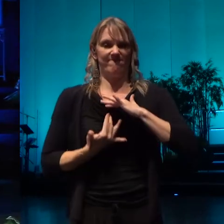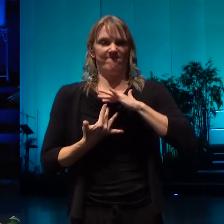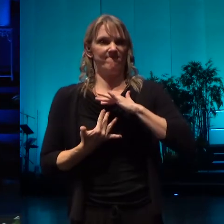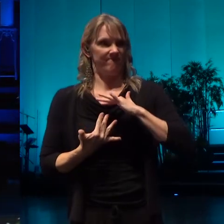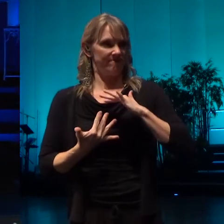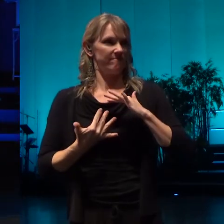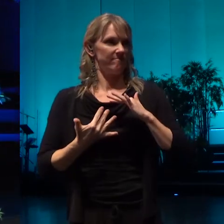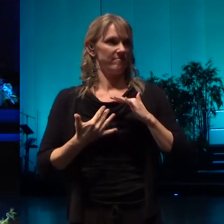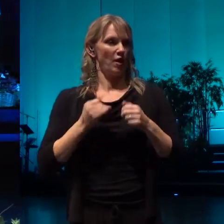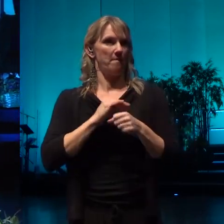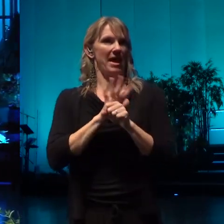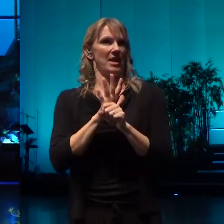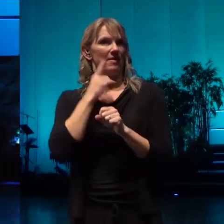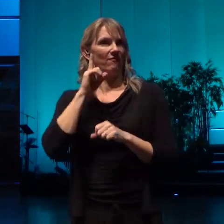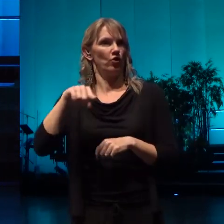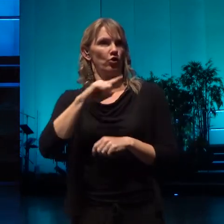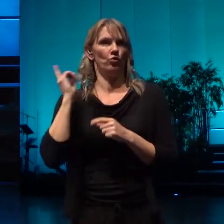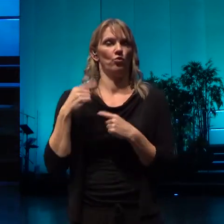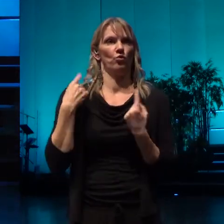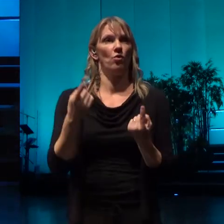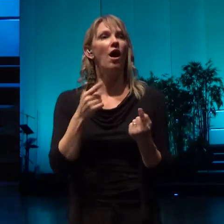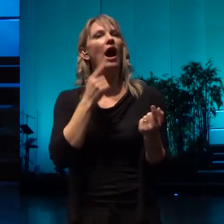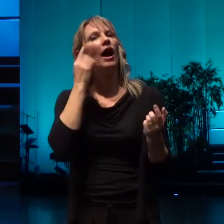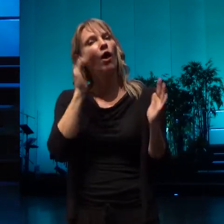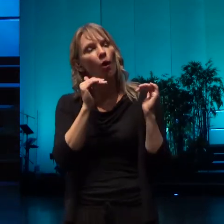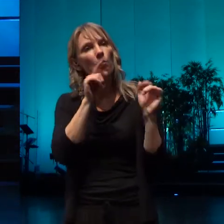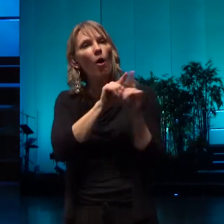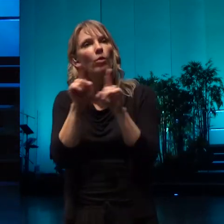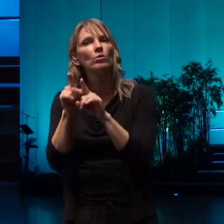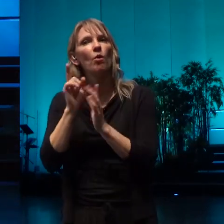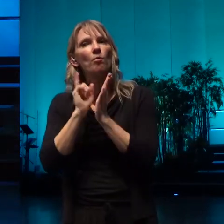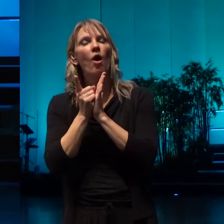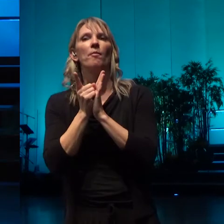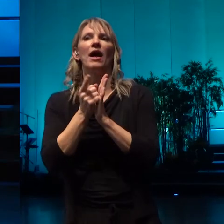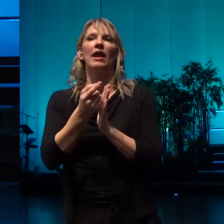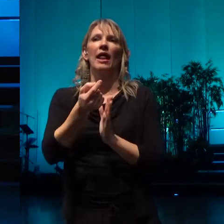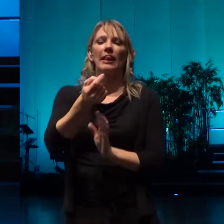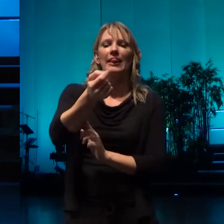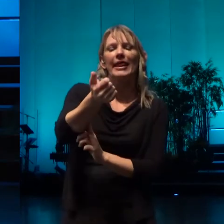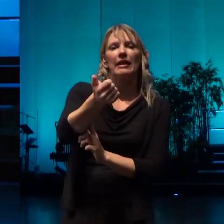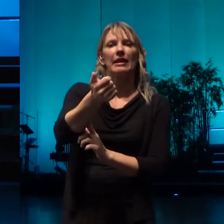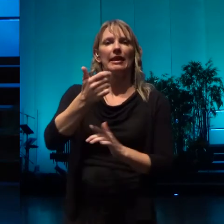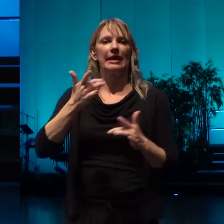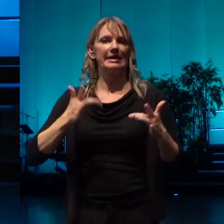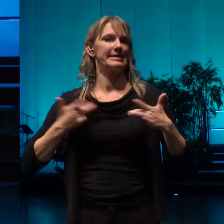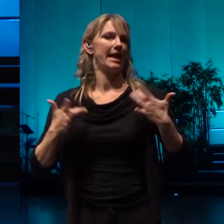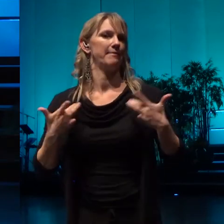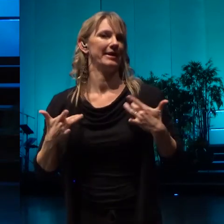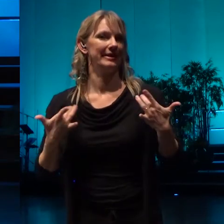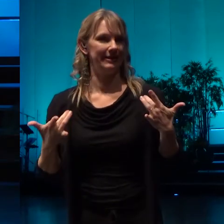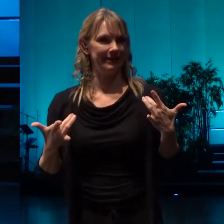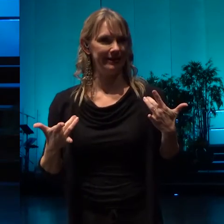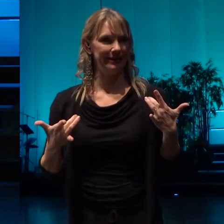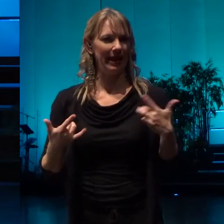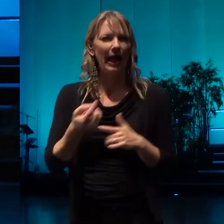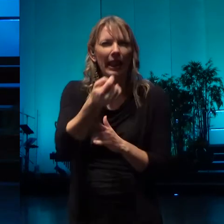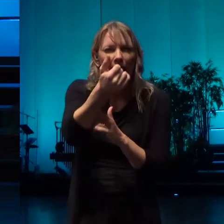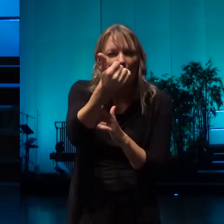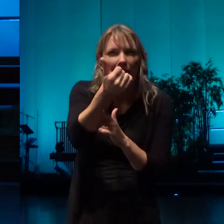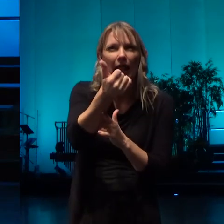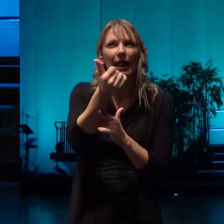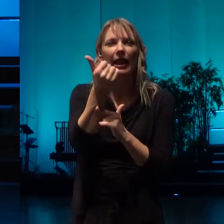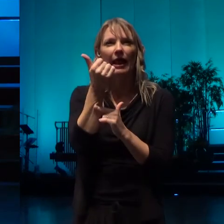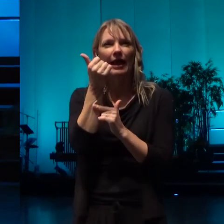pandemic has been for you, I hope there was also a moment of a little bit of excitement, a little bit